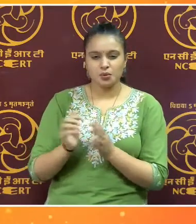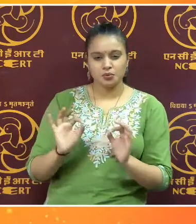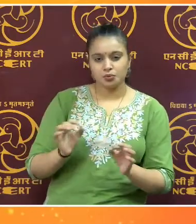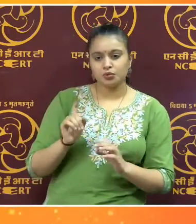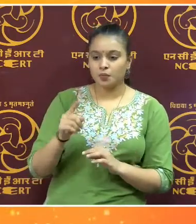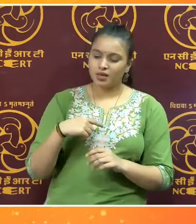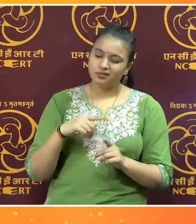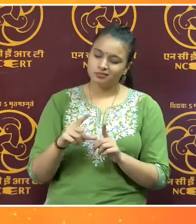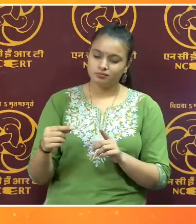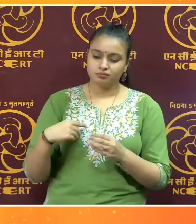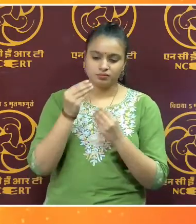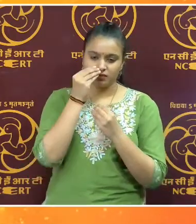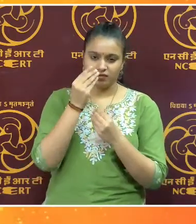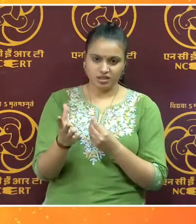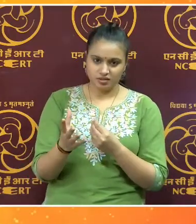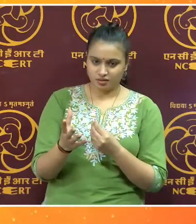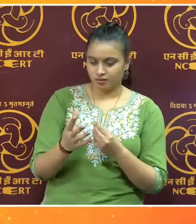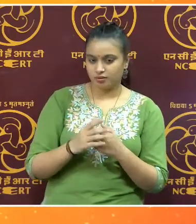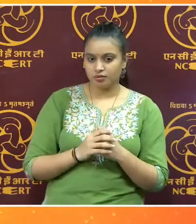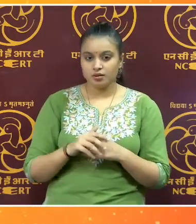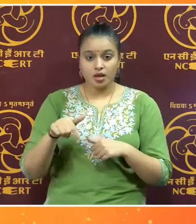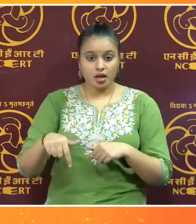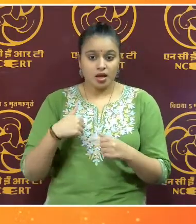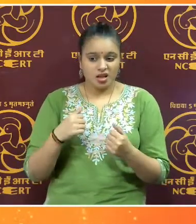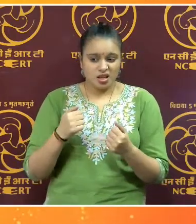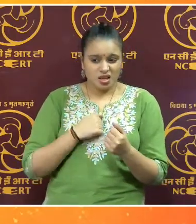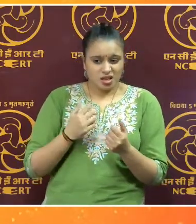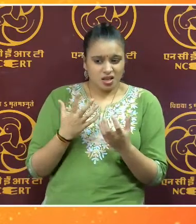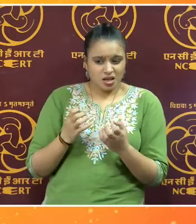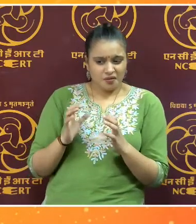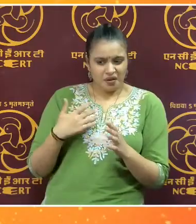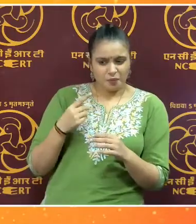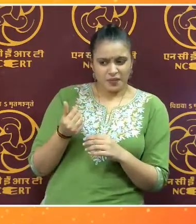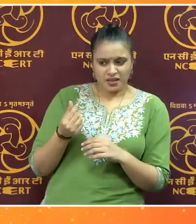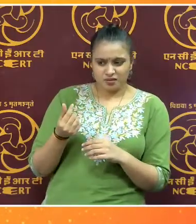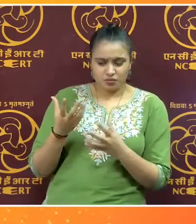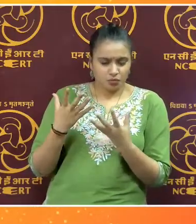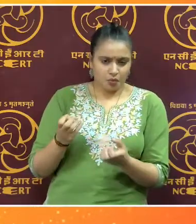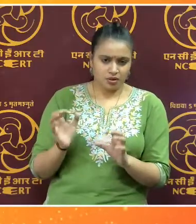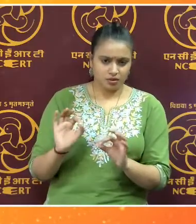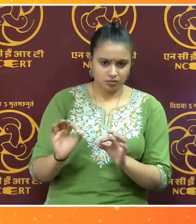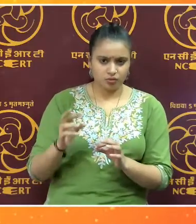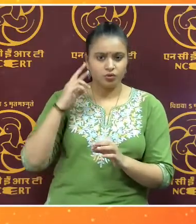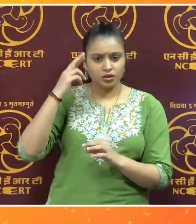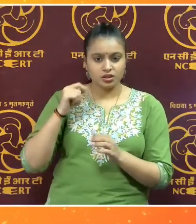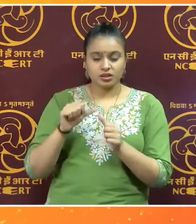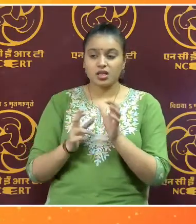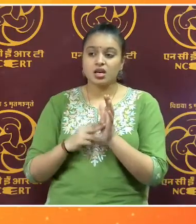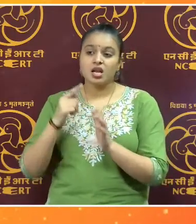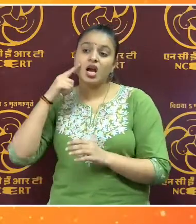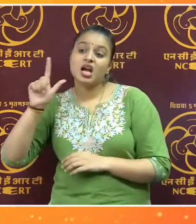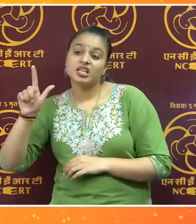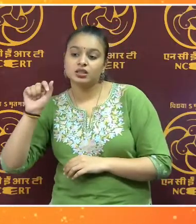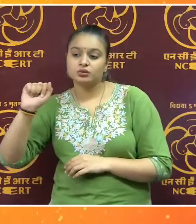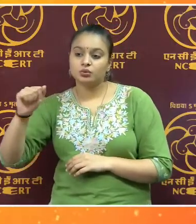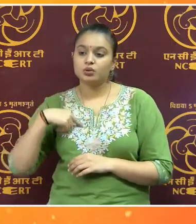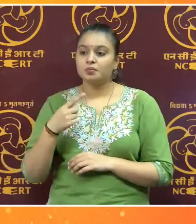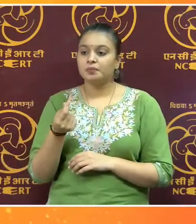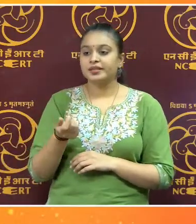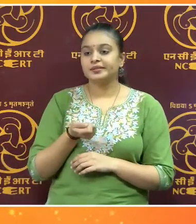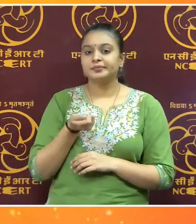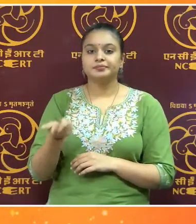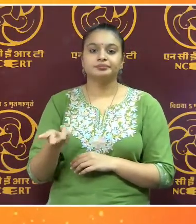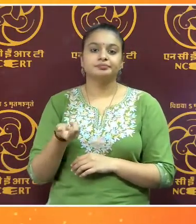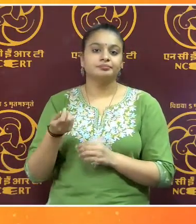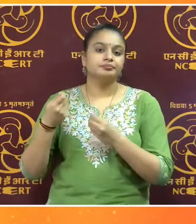I can do it easily. Also, I don't have to take the money, because Mr. Anil will only waste it on his